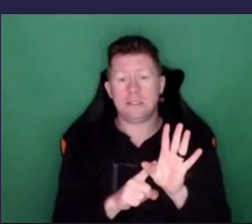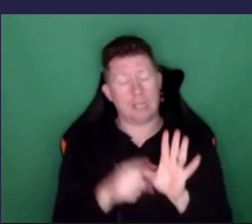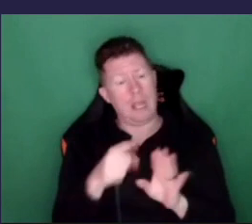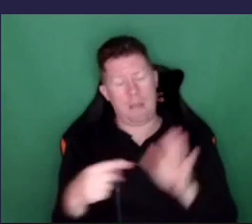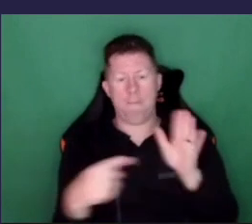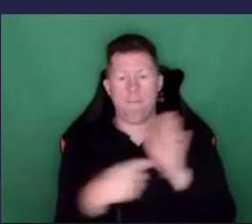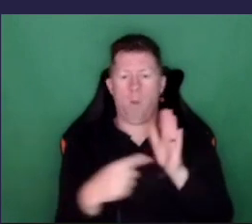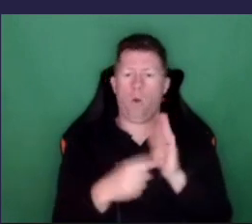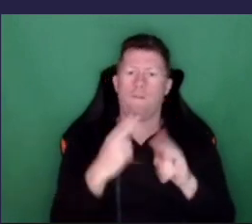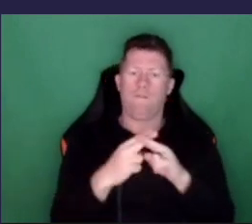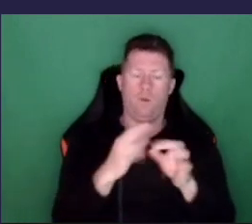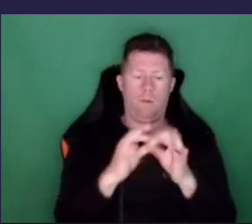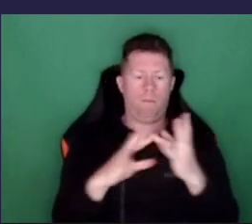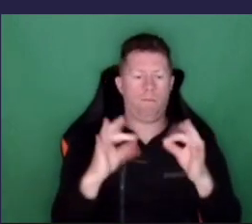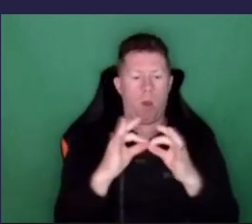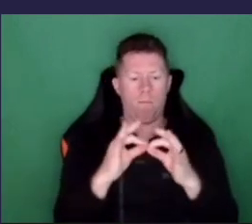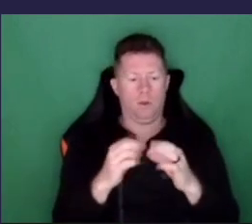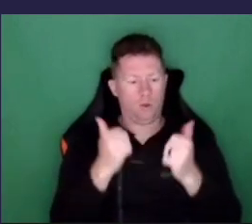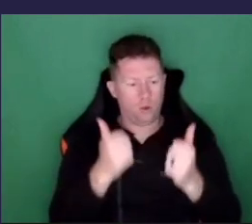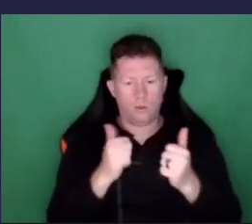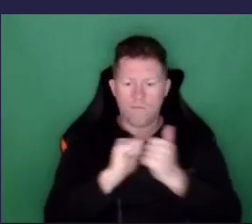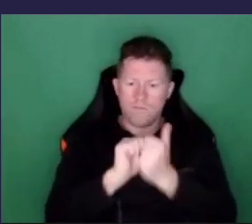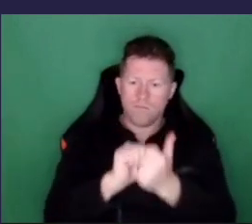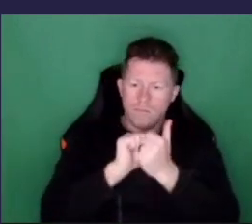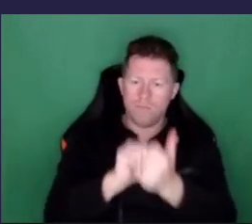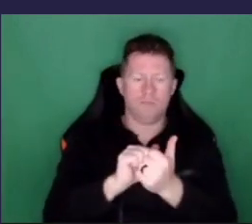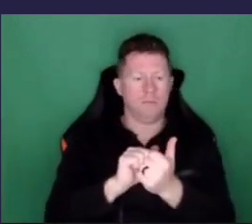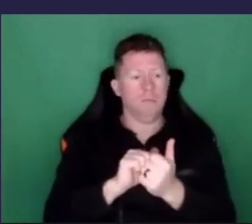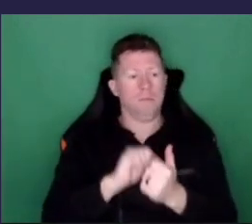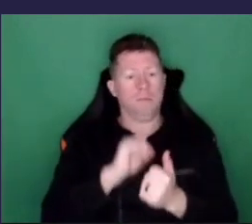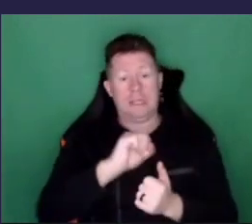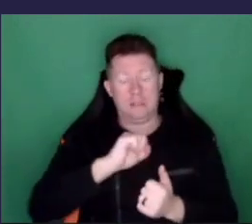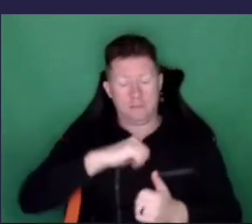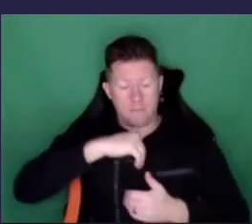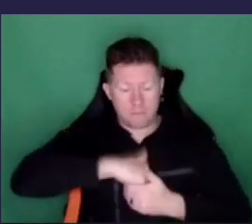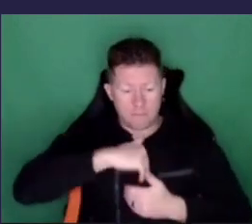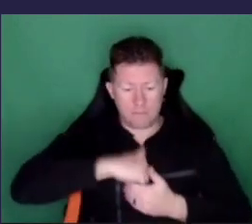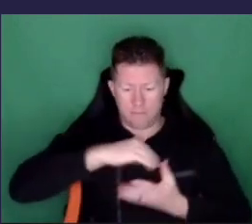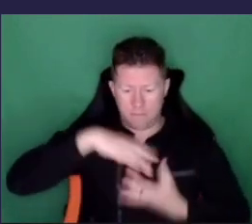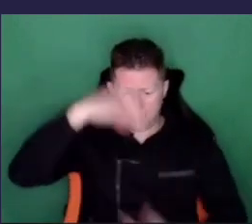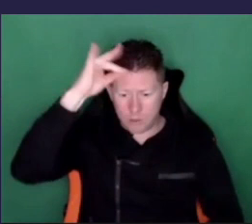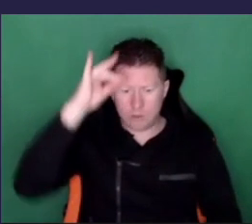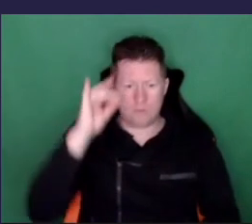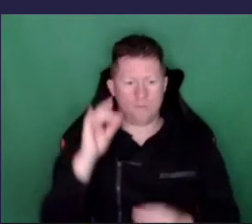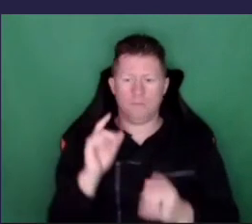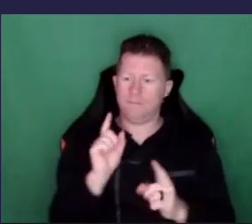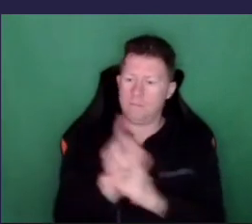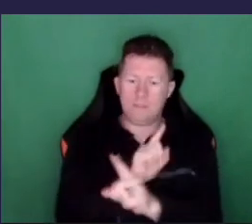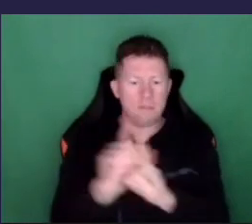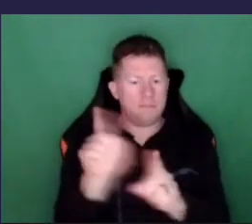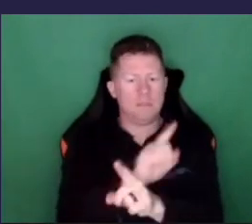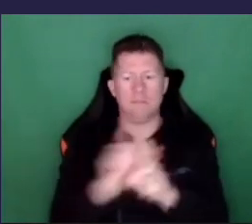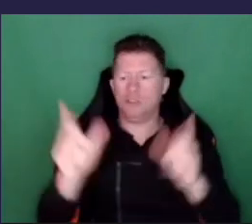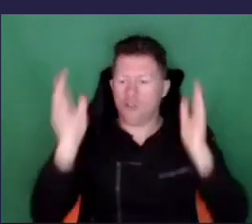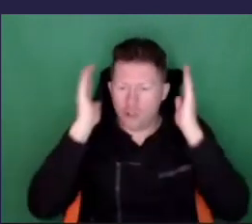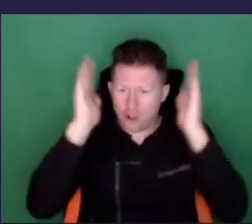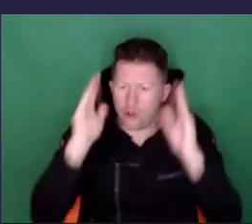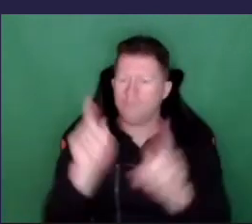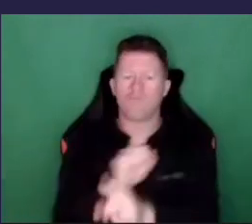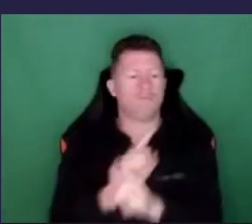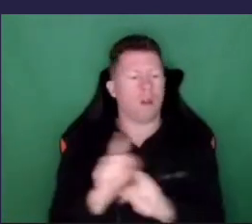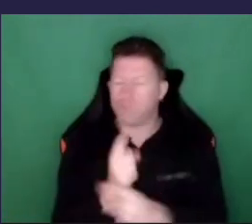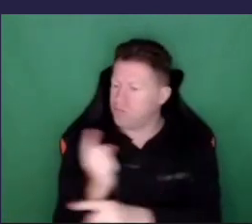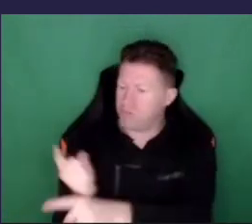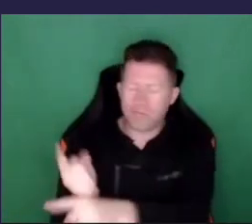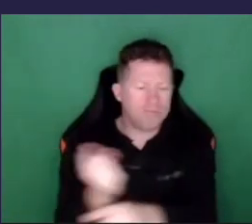a meaningful place for him in terms of his spiritual development, meeting people, and so on. And one of the